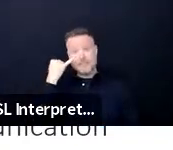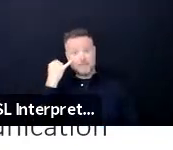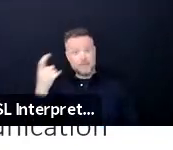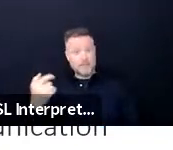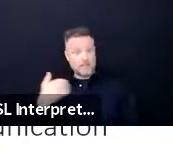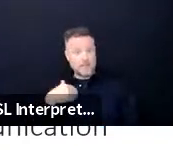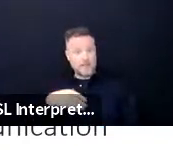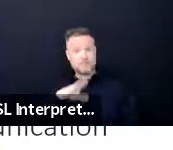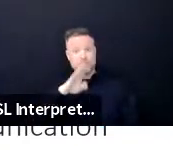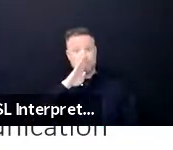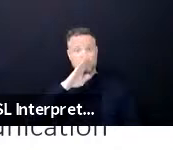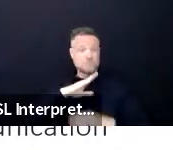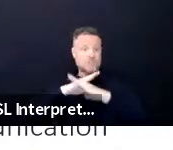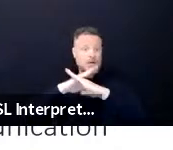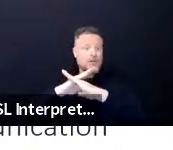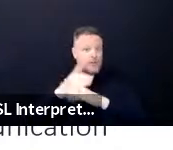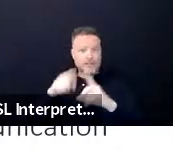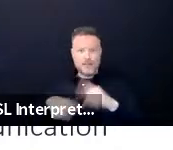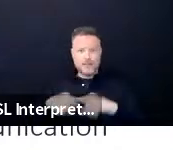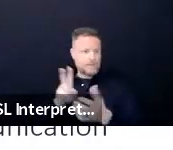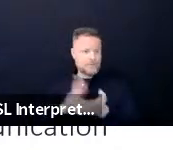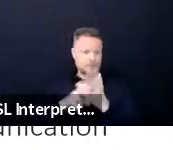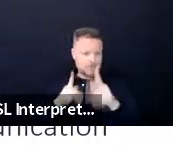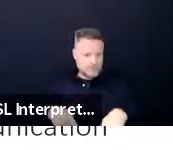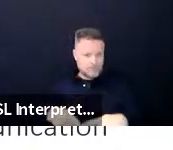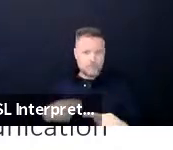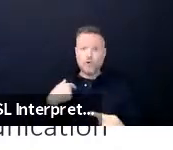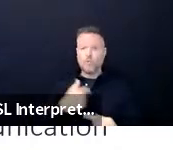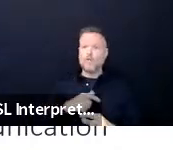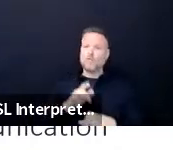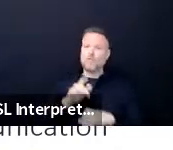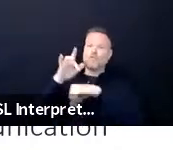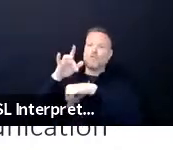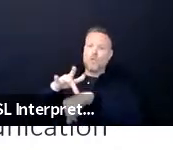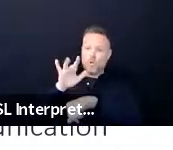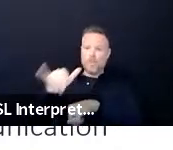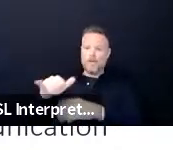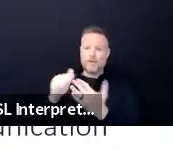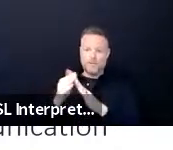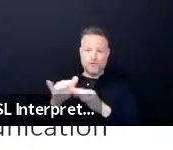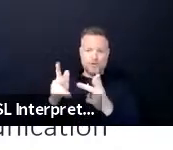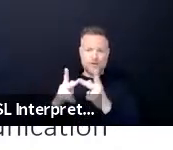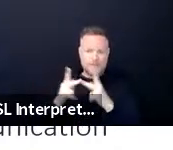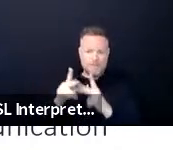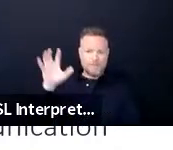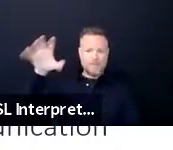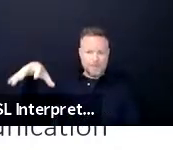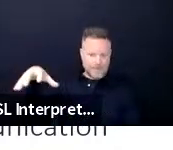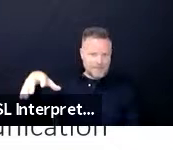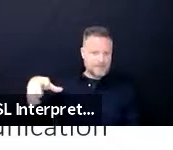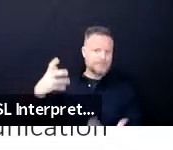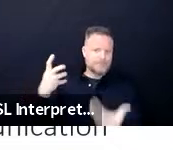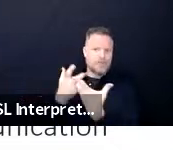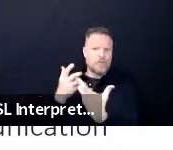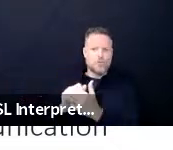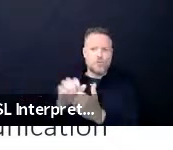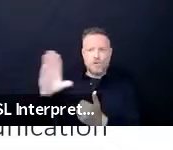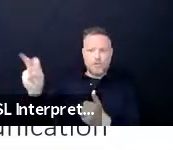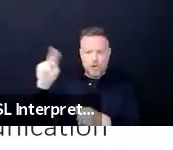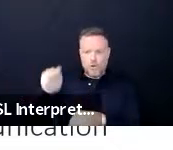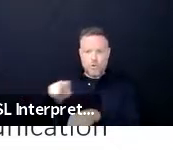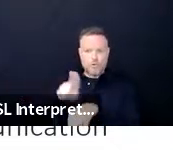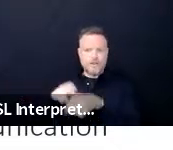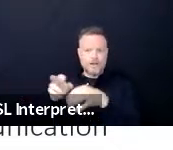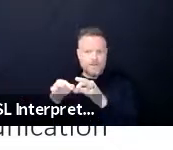from signing up. We have to meet the community where they're at, in their language, with their with voices they trust, at their neighborhood, at